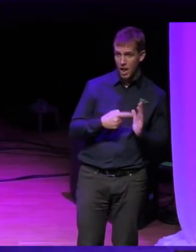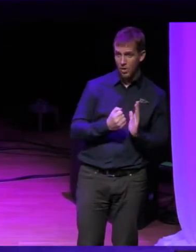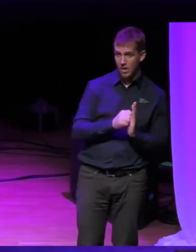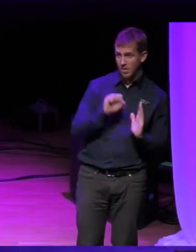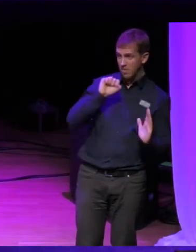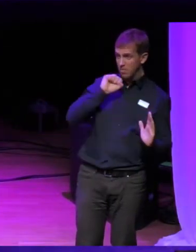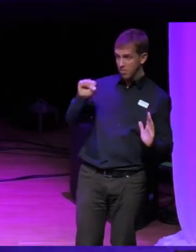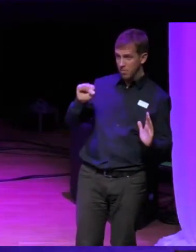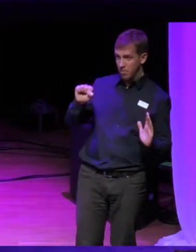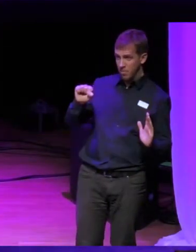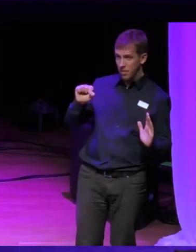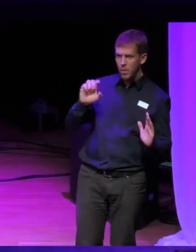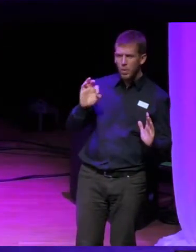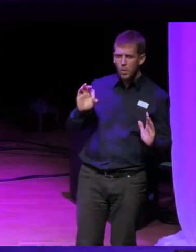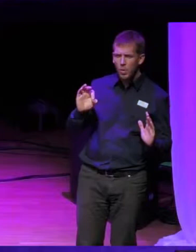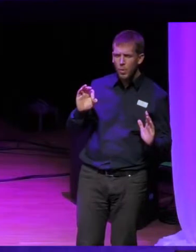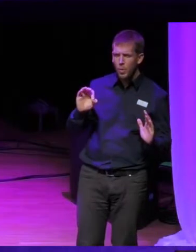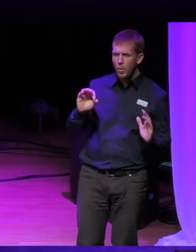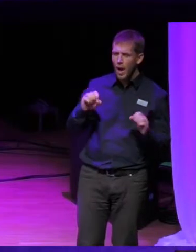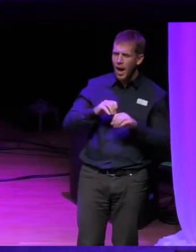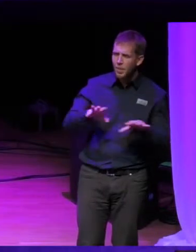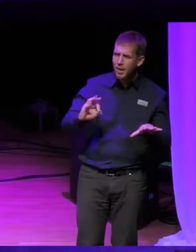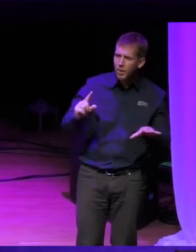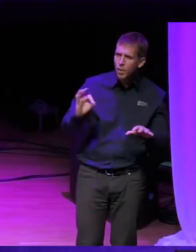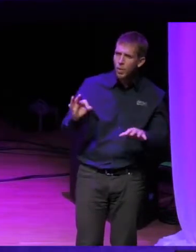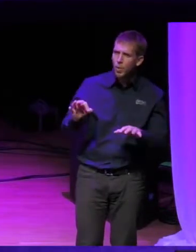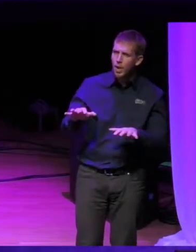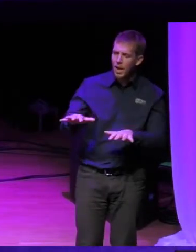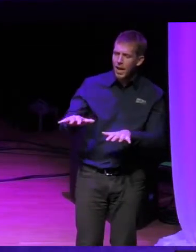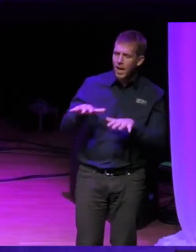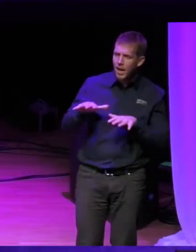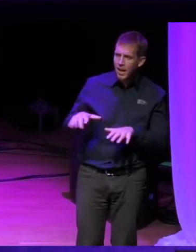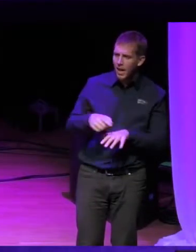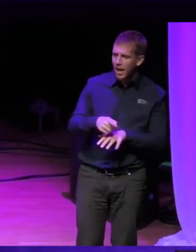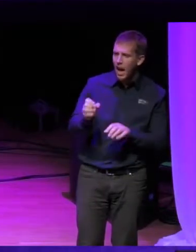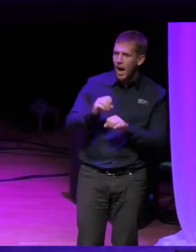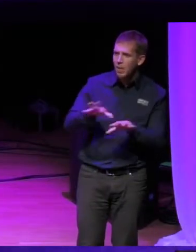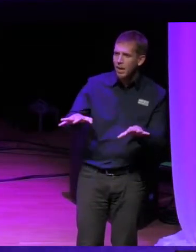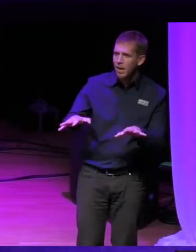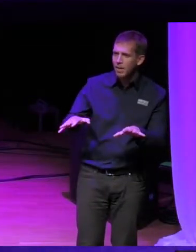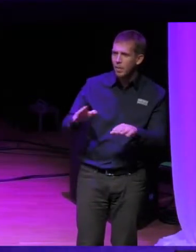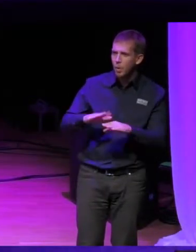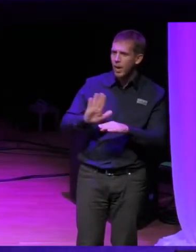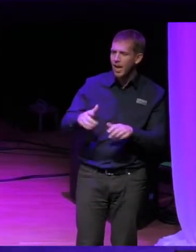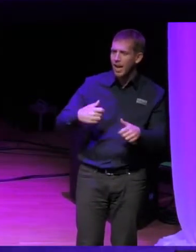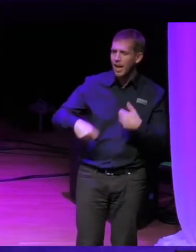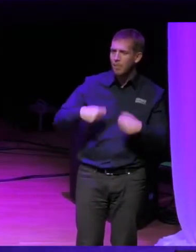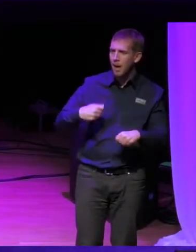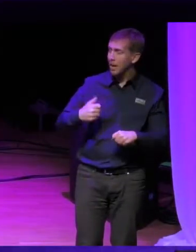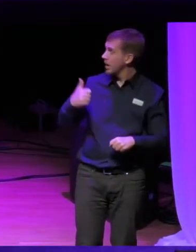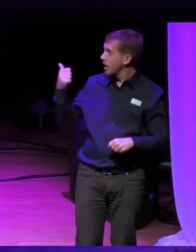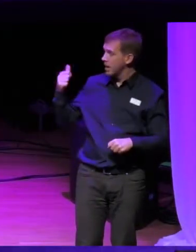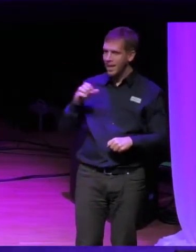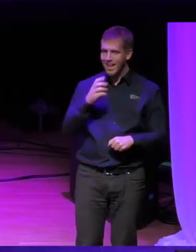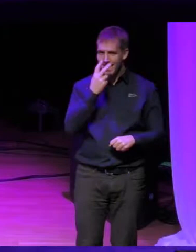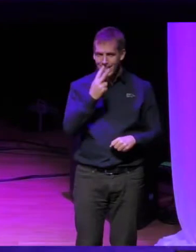the ACLU? What was the response from the public to your see you in court? Because it is a little bit provocative in a